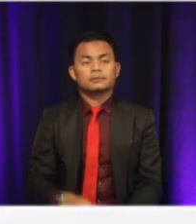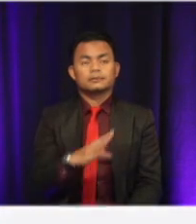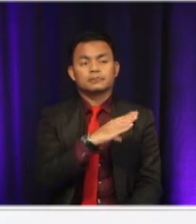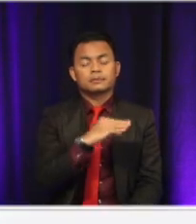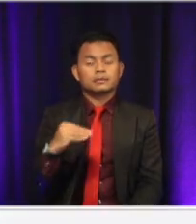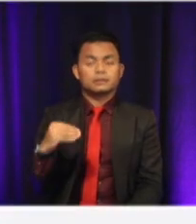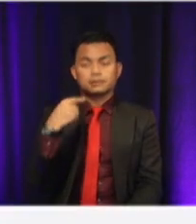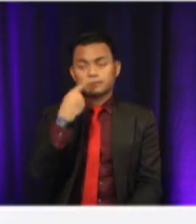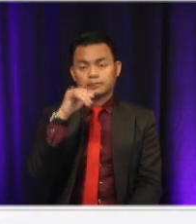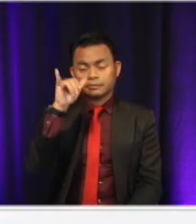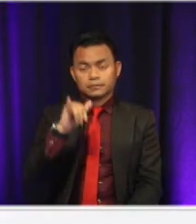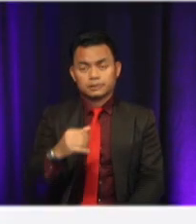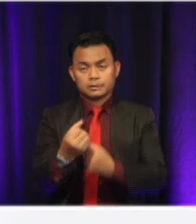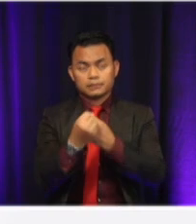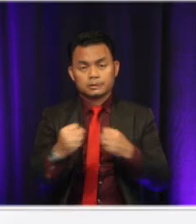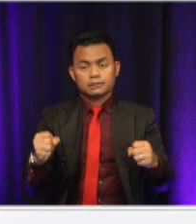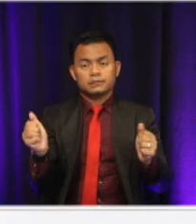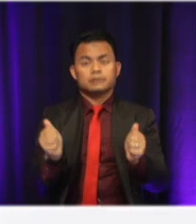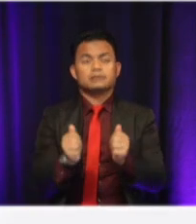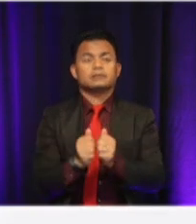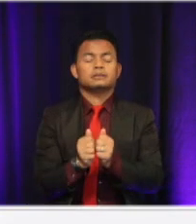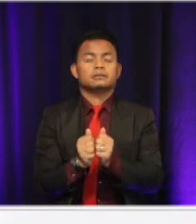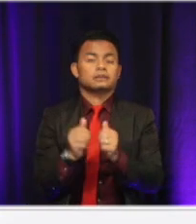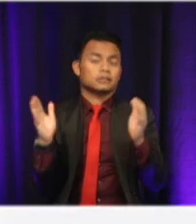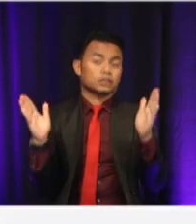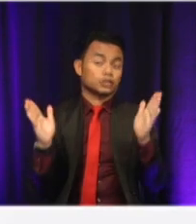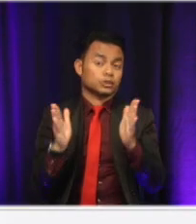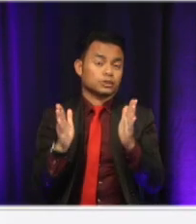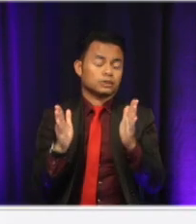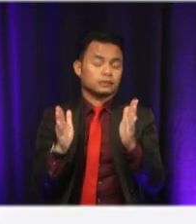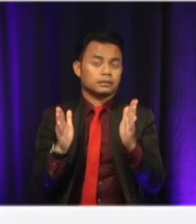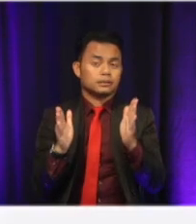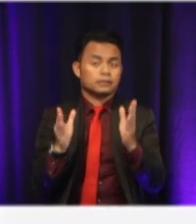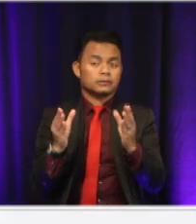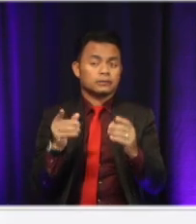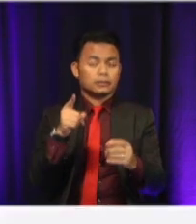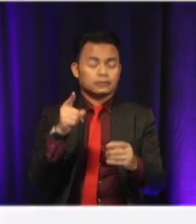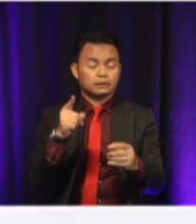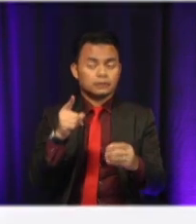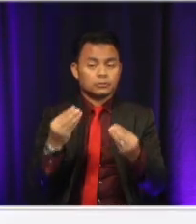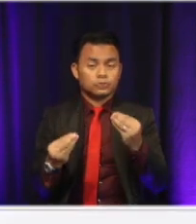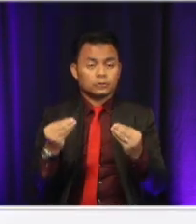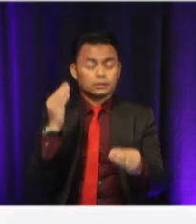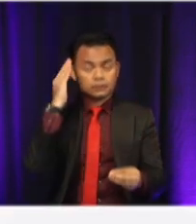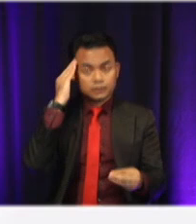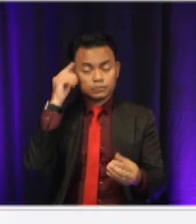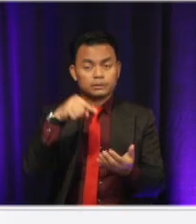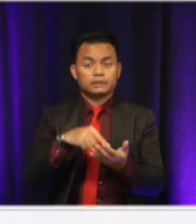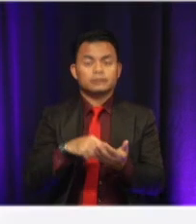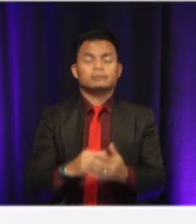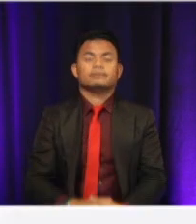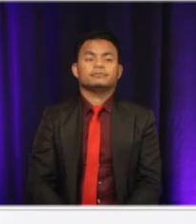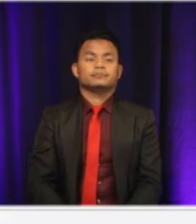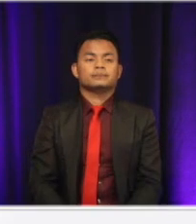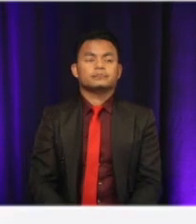you who are ready with your short stories, you know this extract very well. This comes from the beginning of the